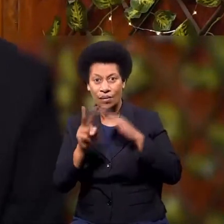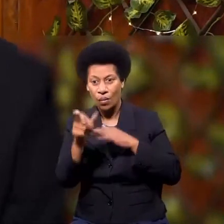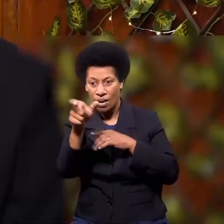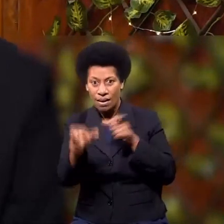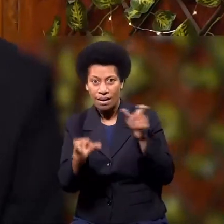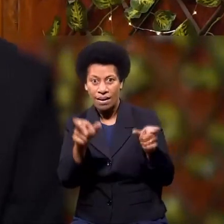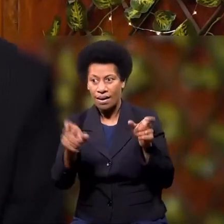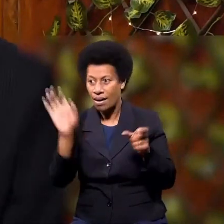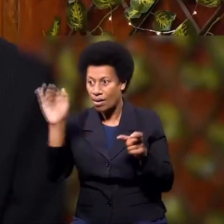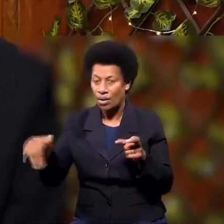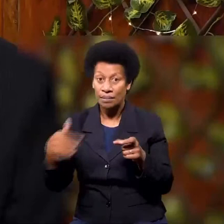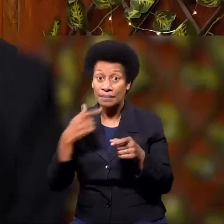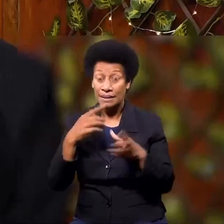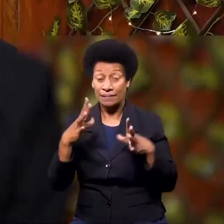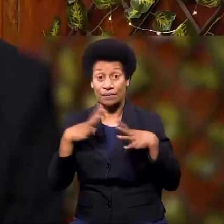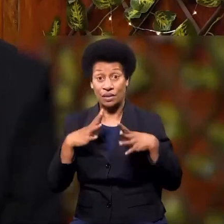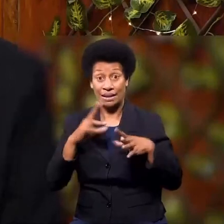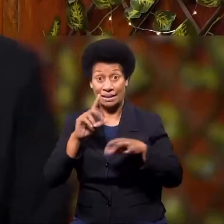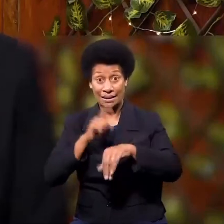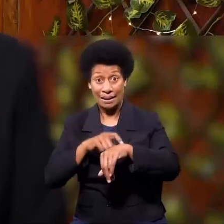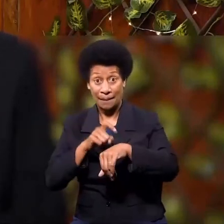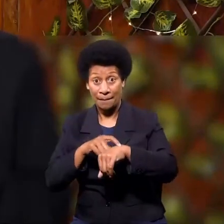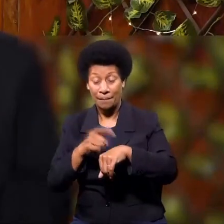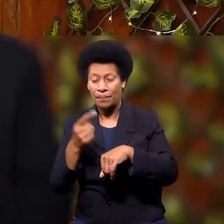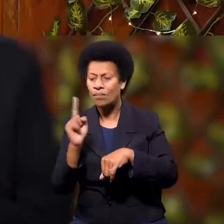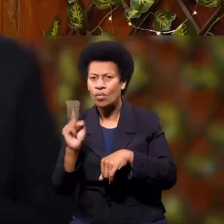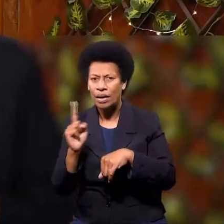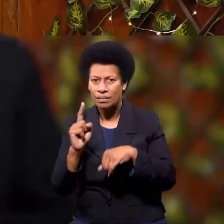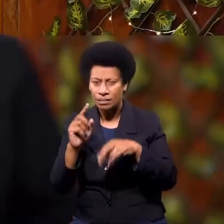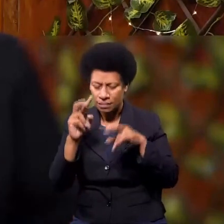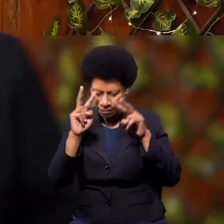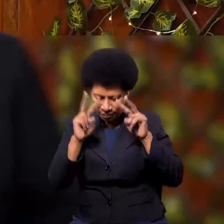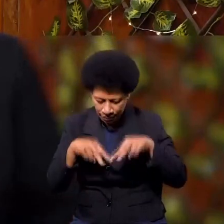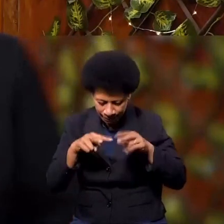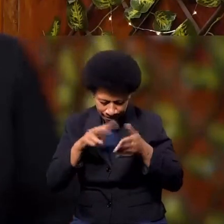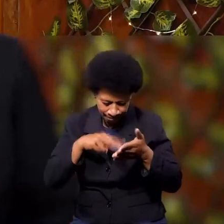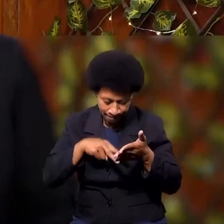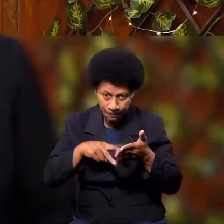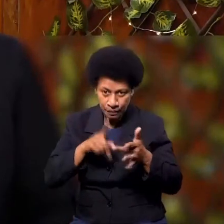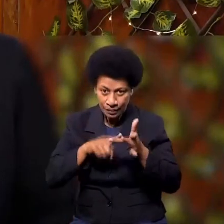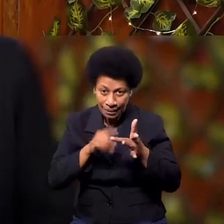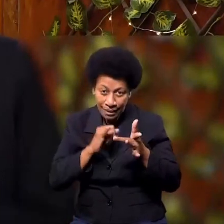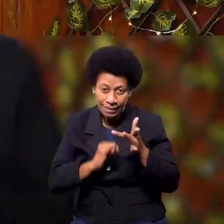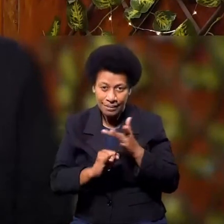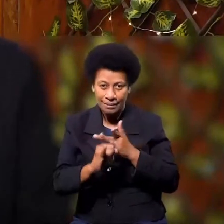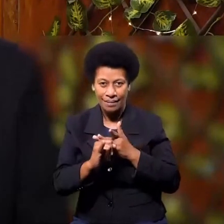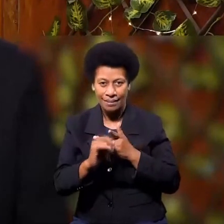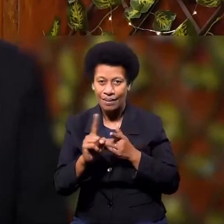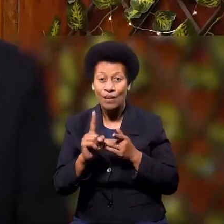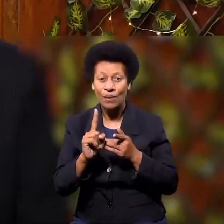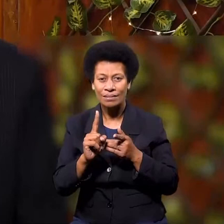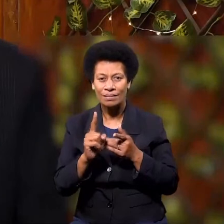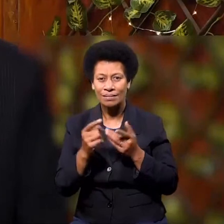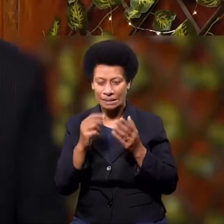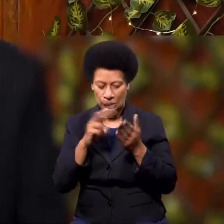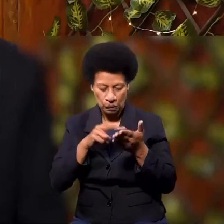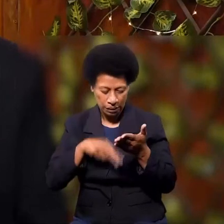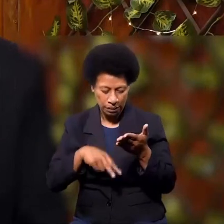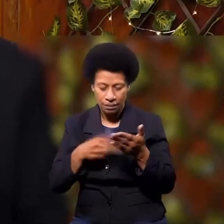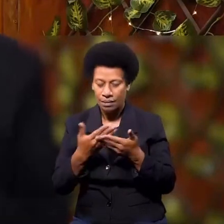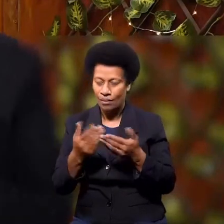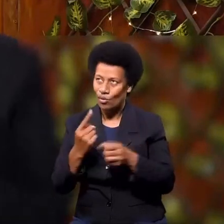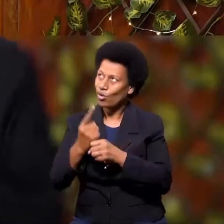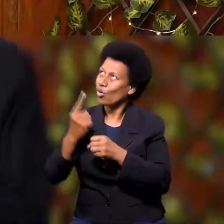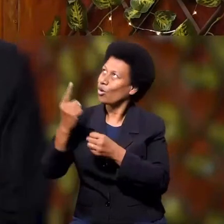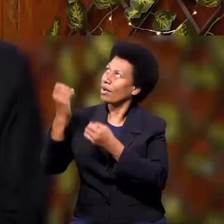back at home, in your free time, go into the book of Isaiah, meditate on it, and read on how God